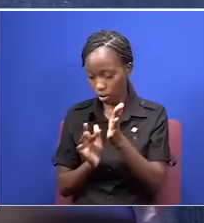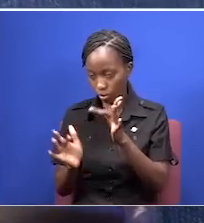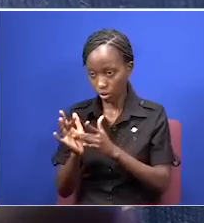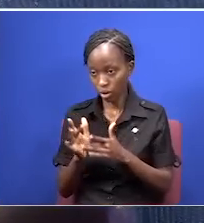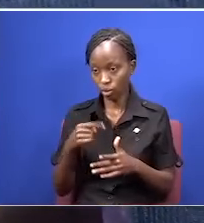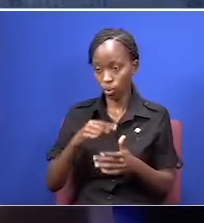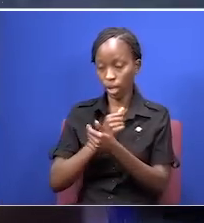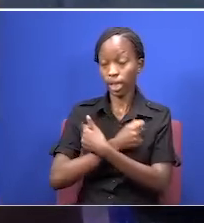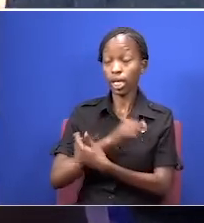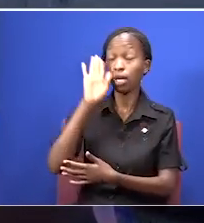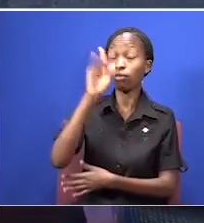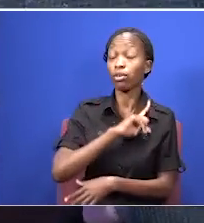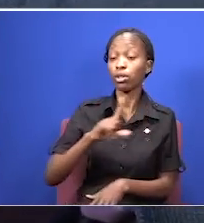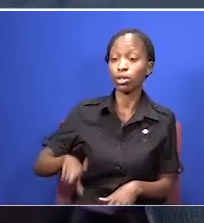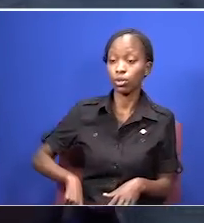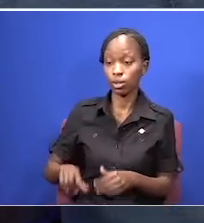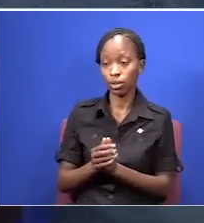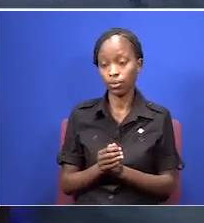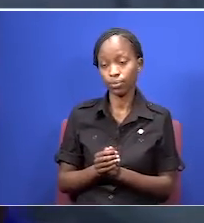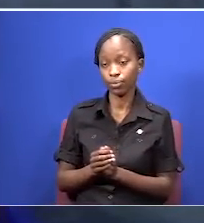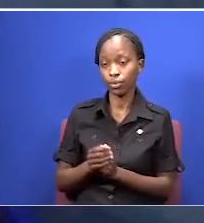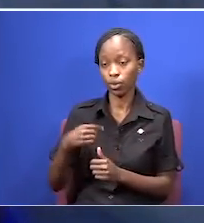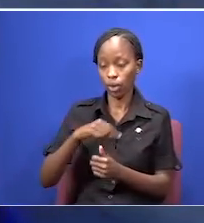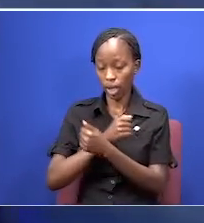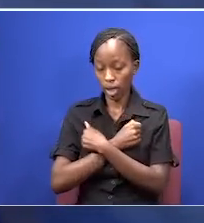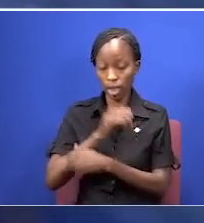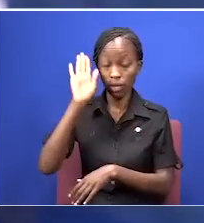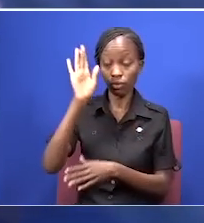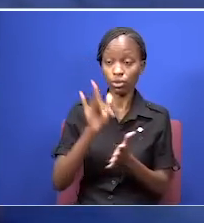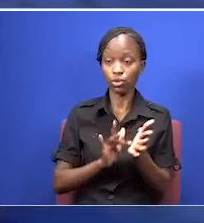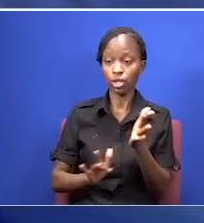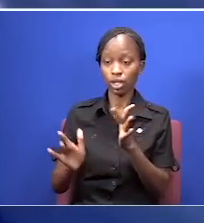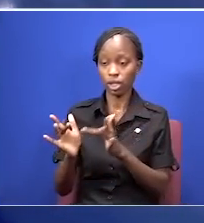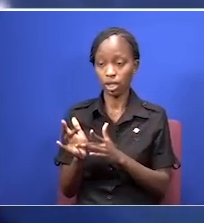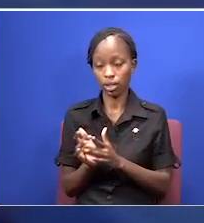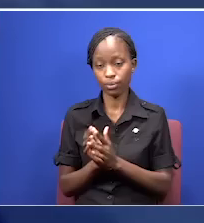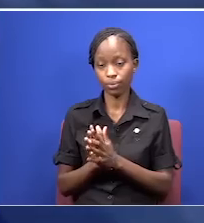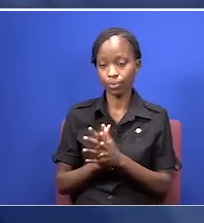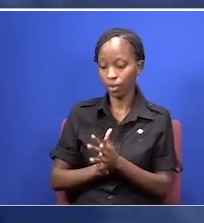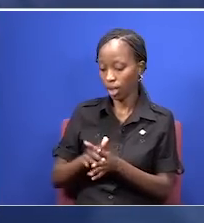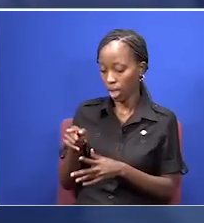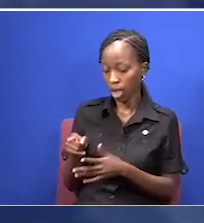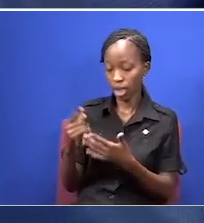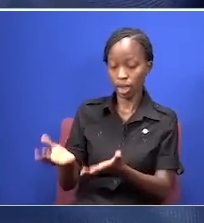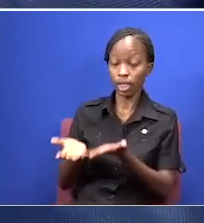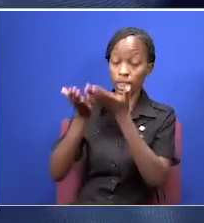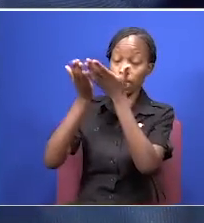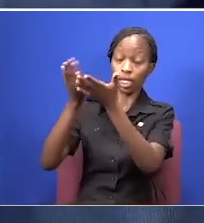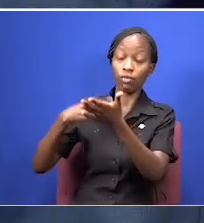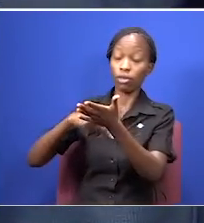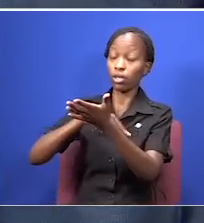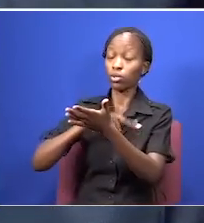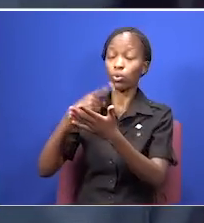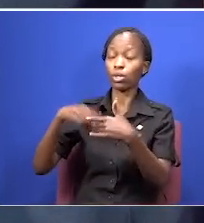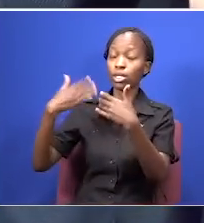we love you lord we love you jesus this is our sacrifice lord we